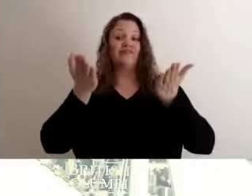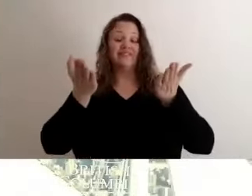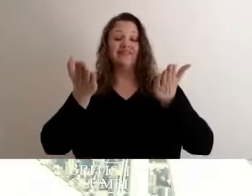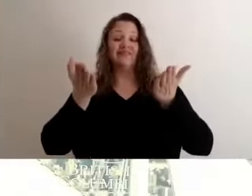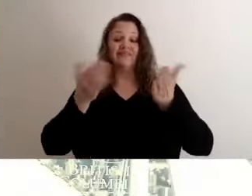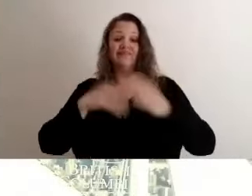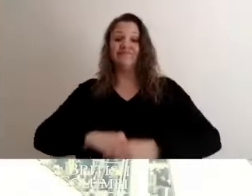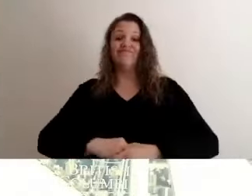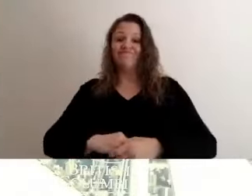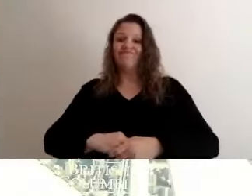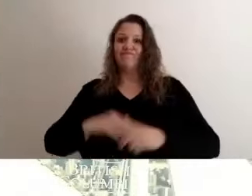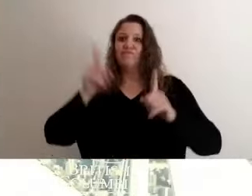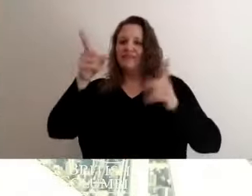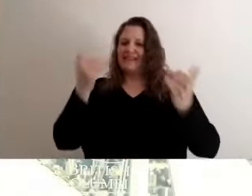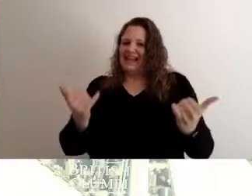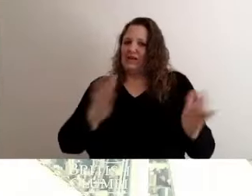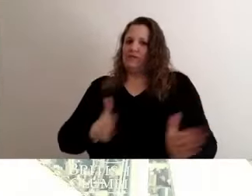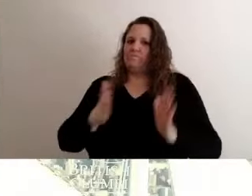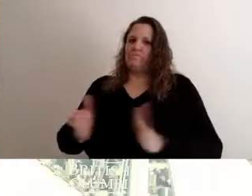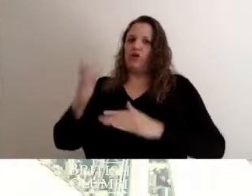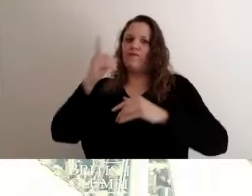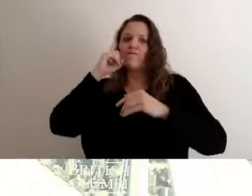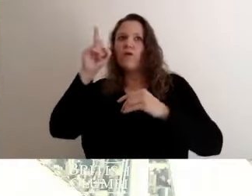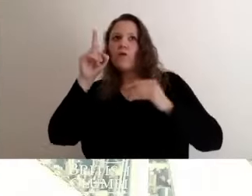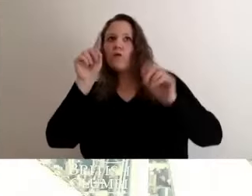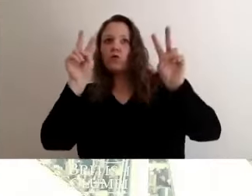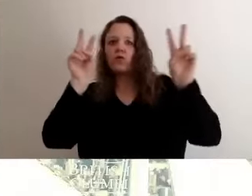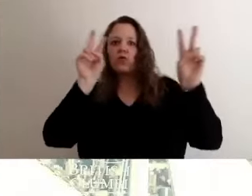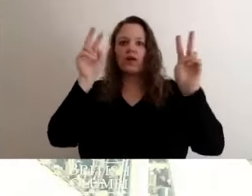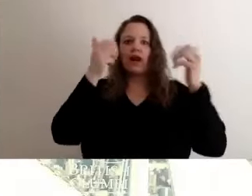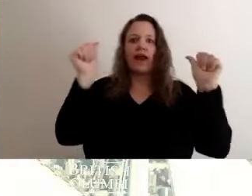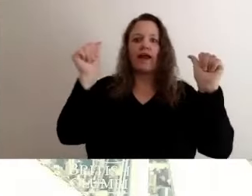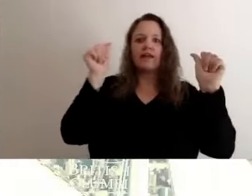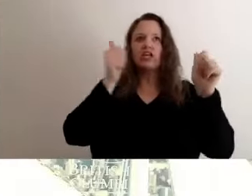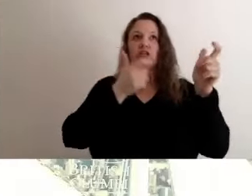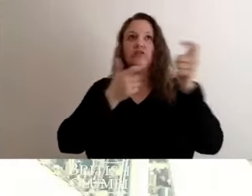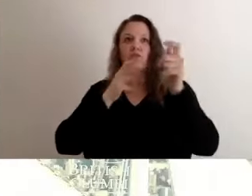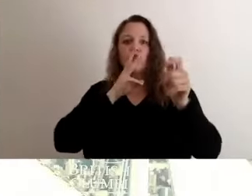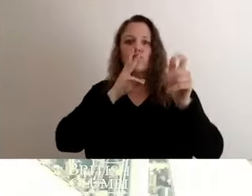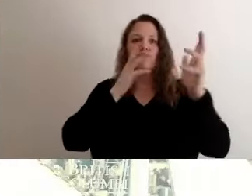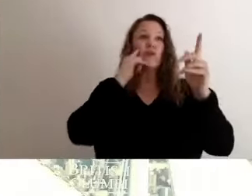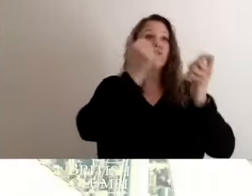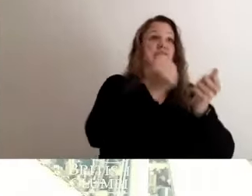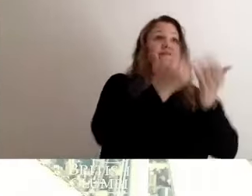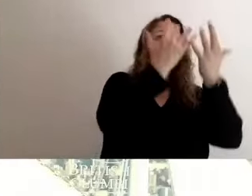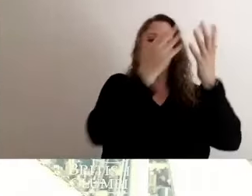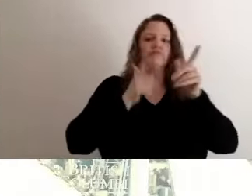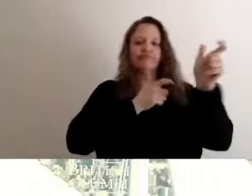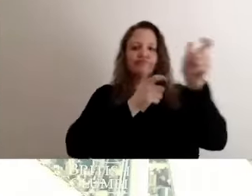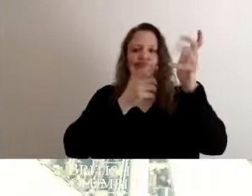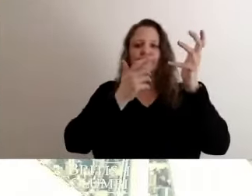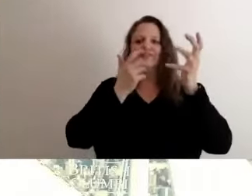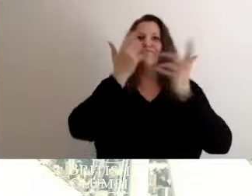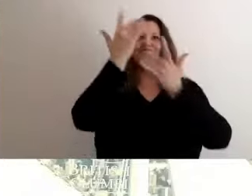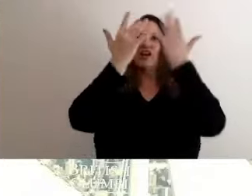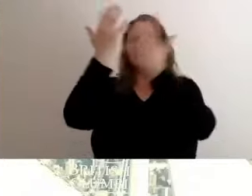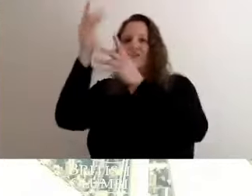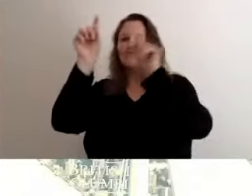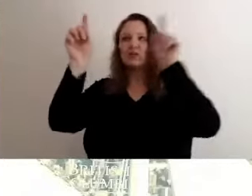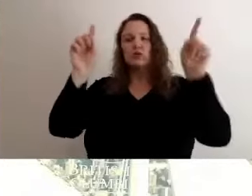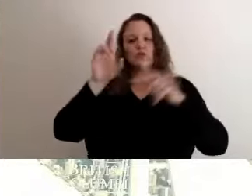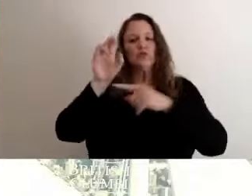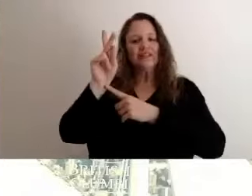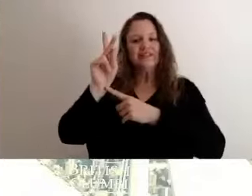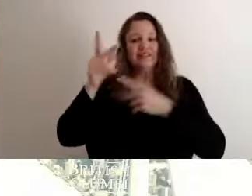to preparing to fight spring fires. In fact, they already have fought several, and they're also preparing for